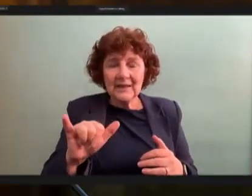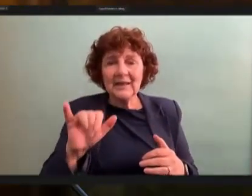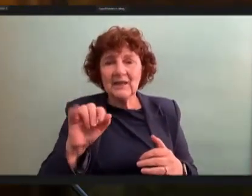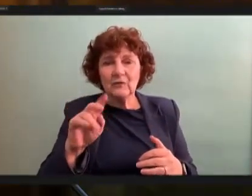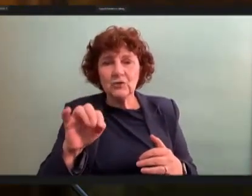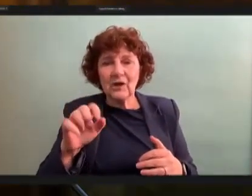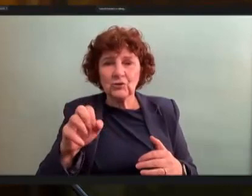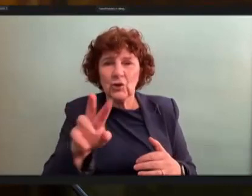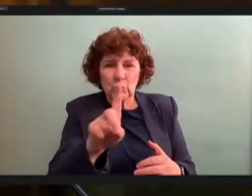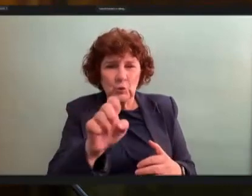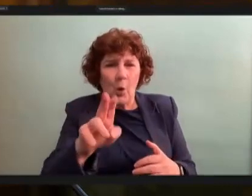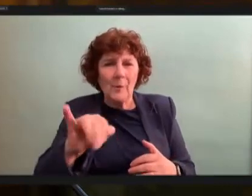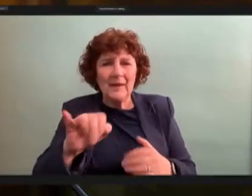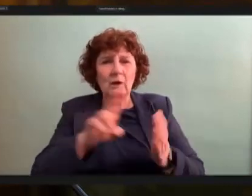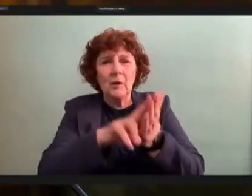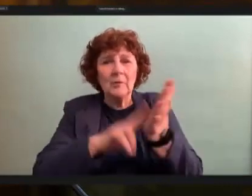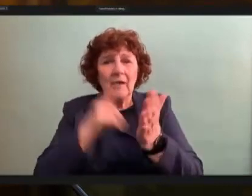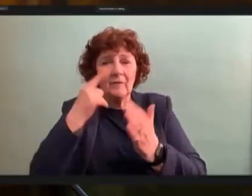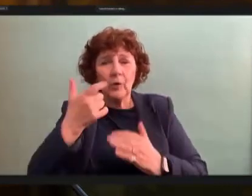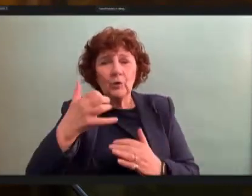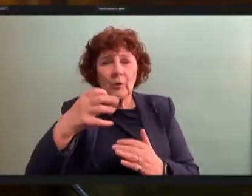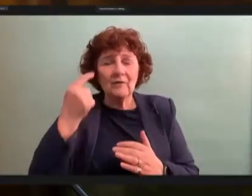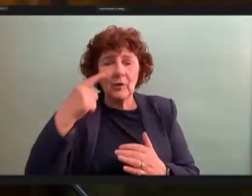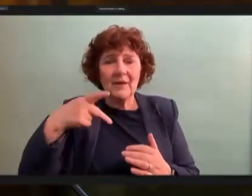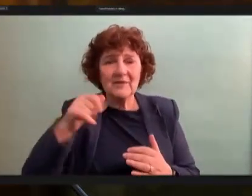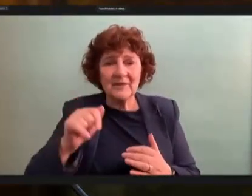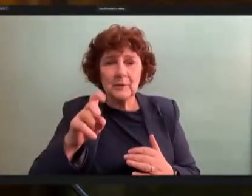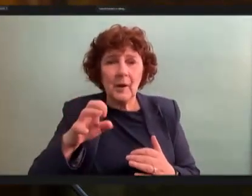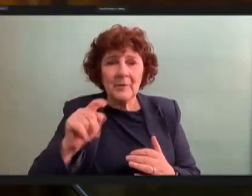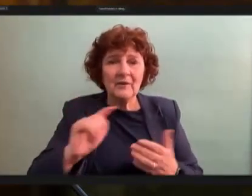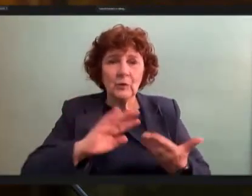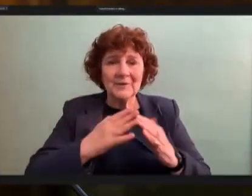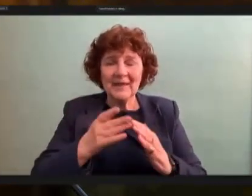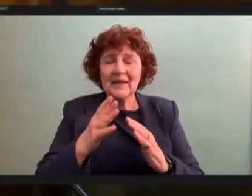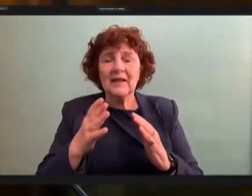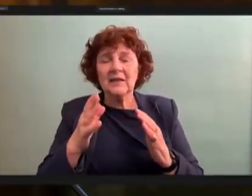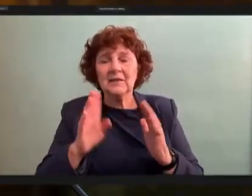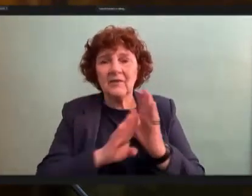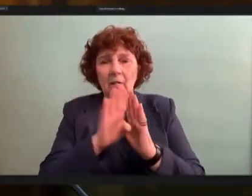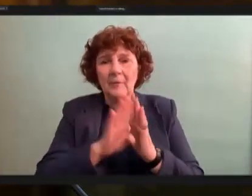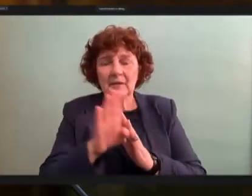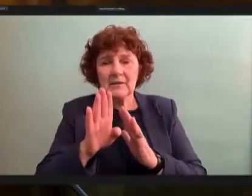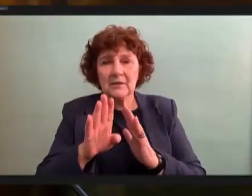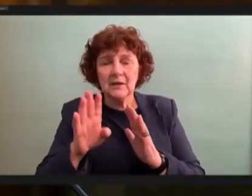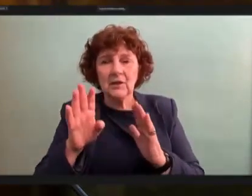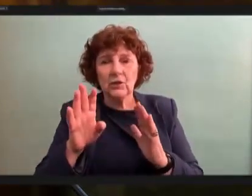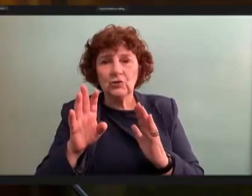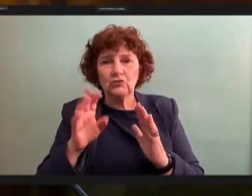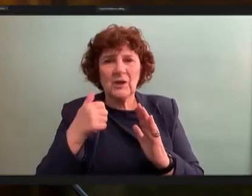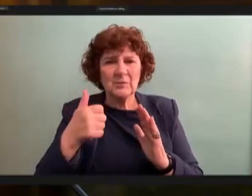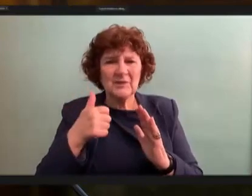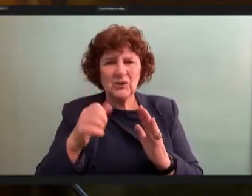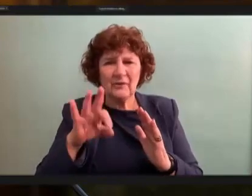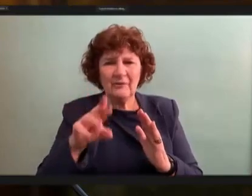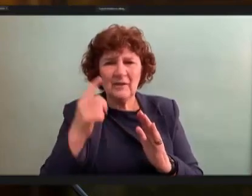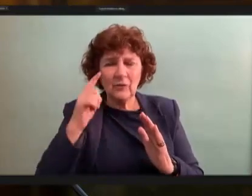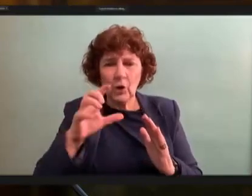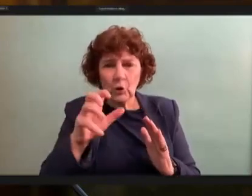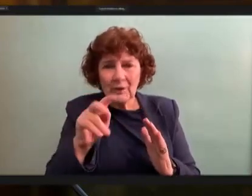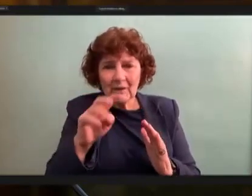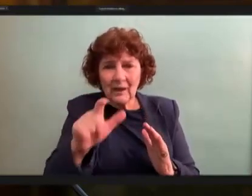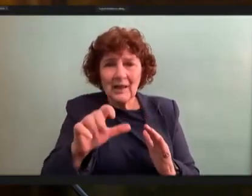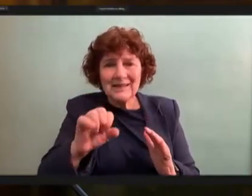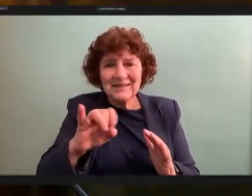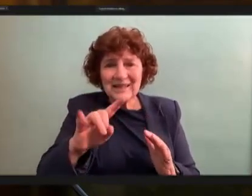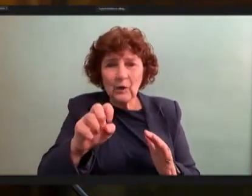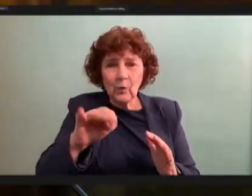grant from the Pennsylvania Department of Community and Economic Development's Multimodal Transportation Fund for the Critical Sidewalks Improvement Project, and